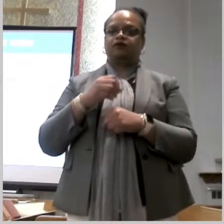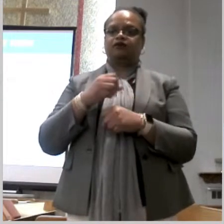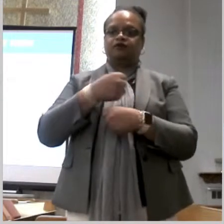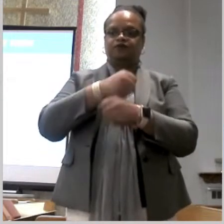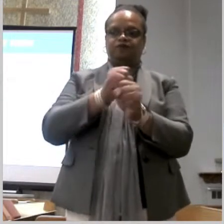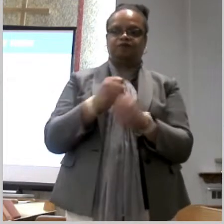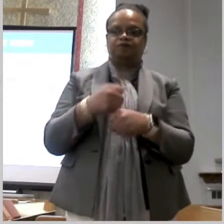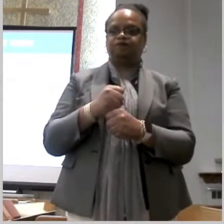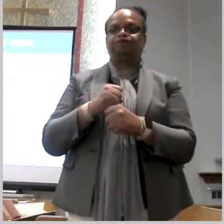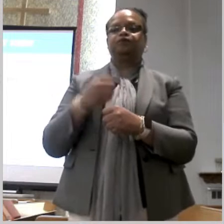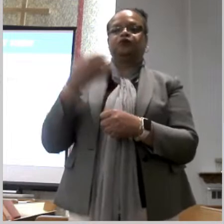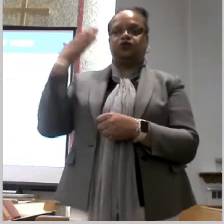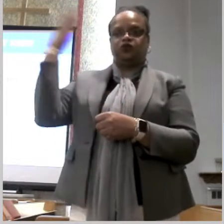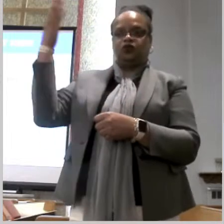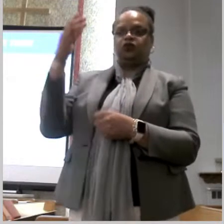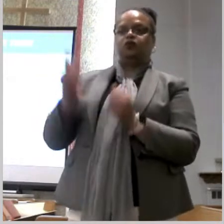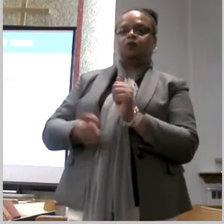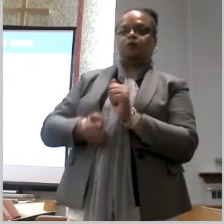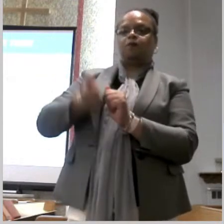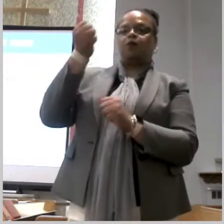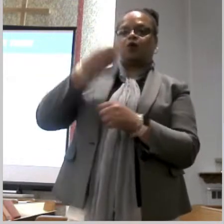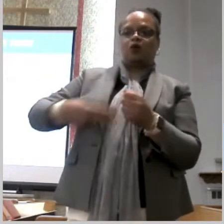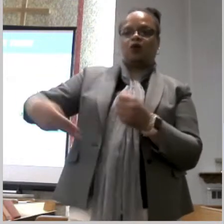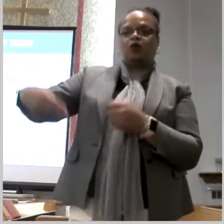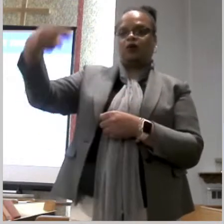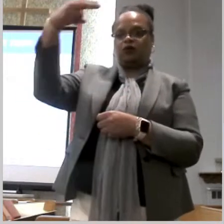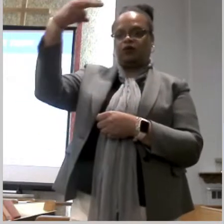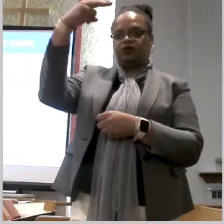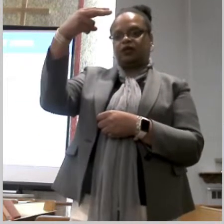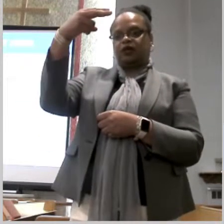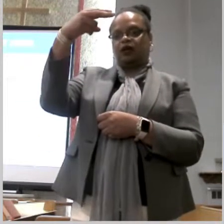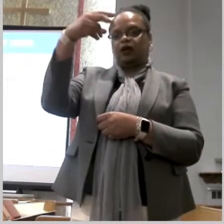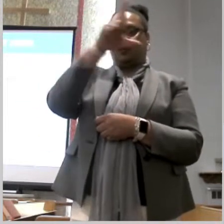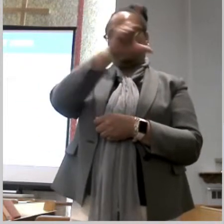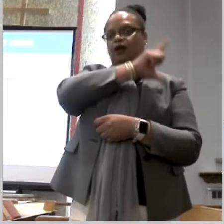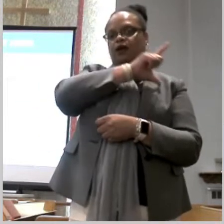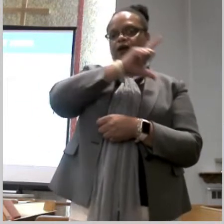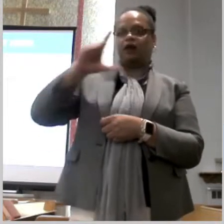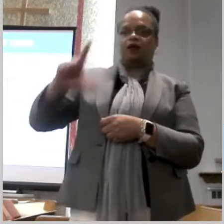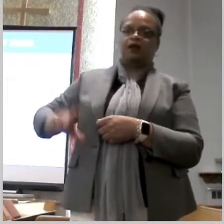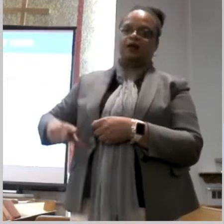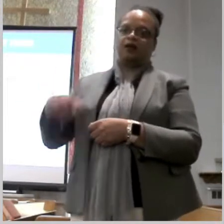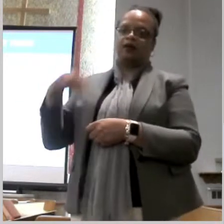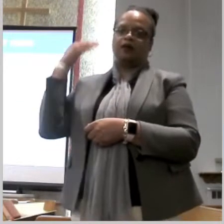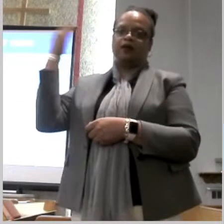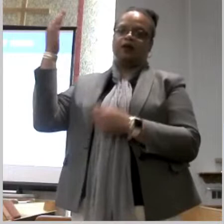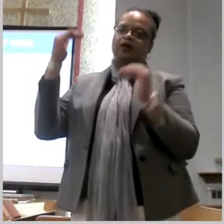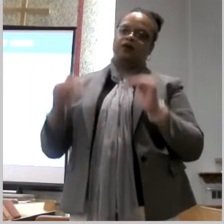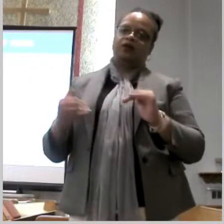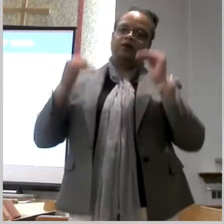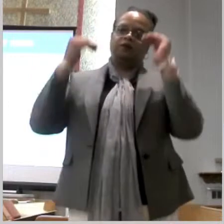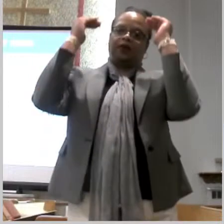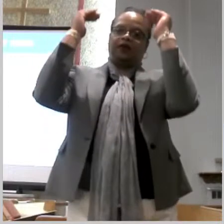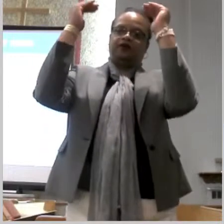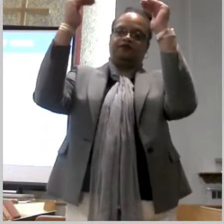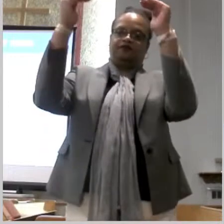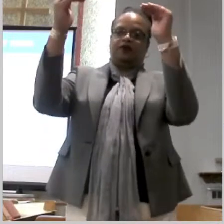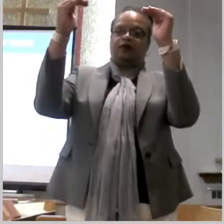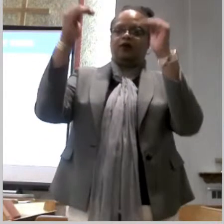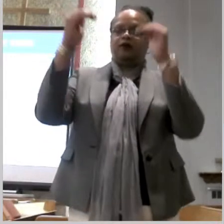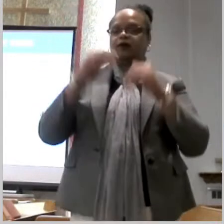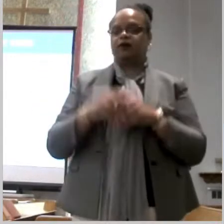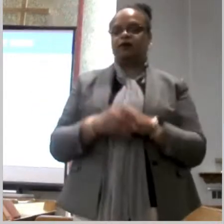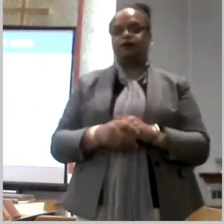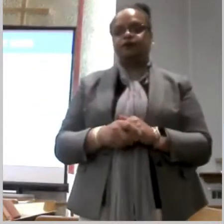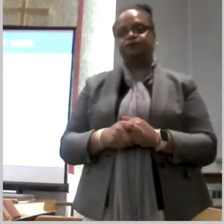all creation, Lord, Most High, be magnified.